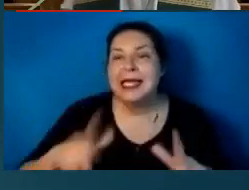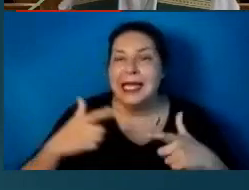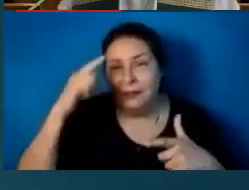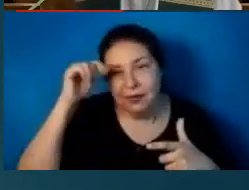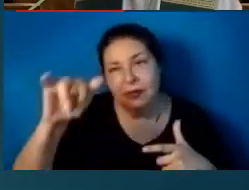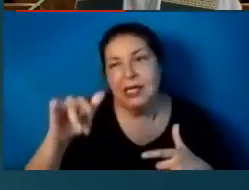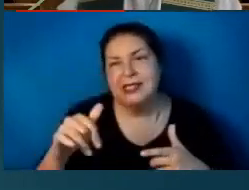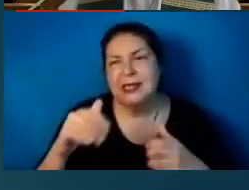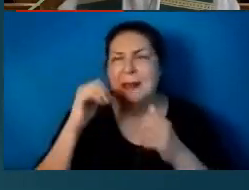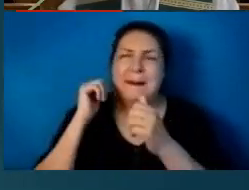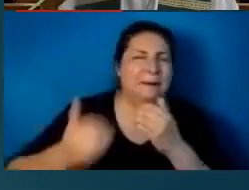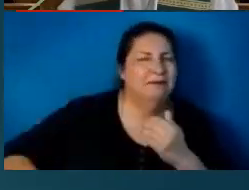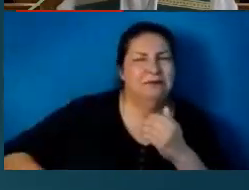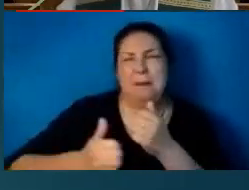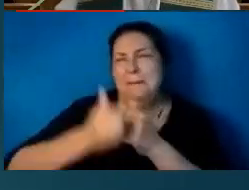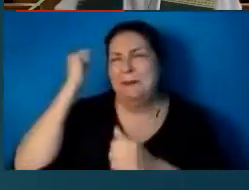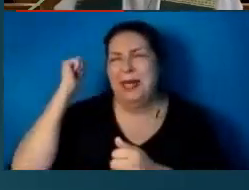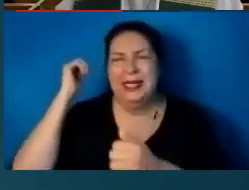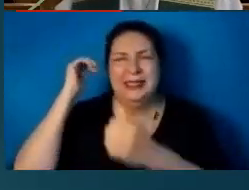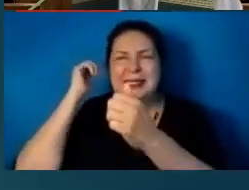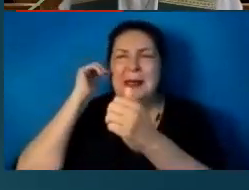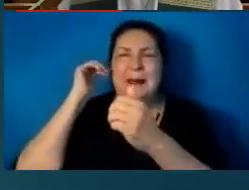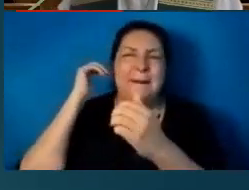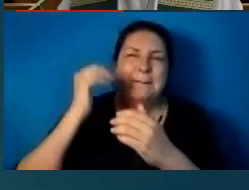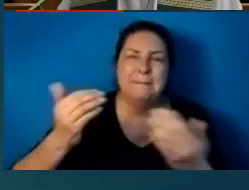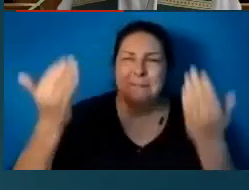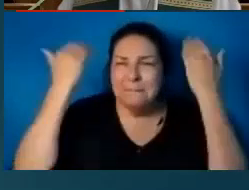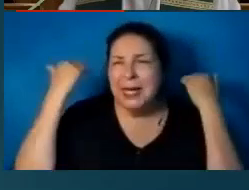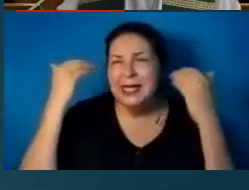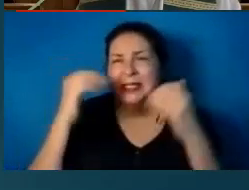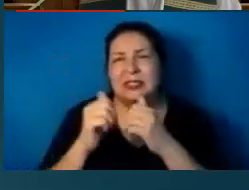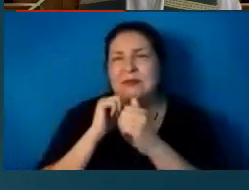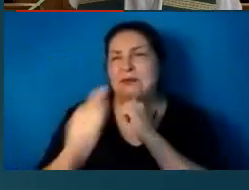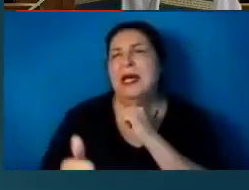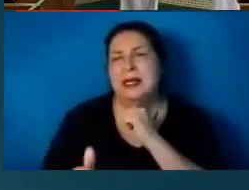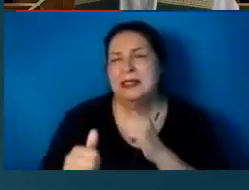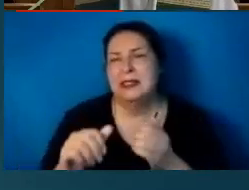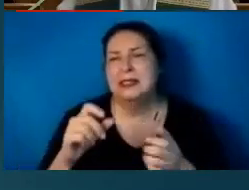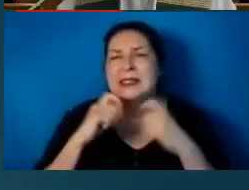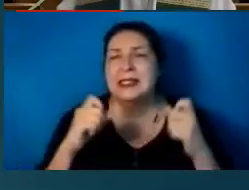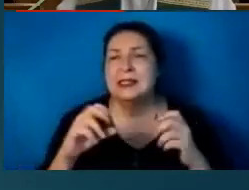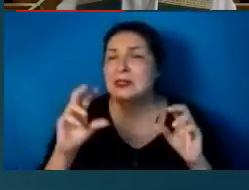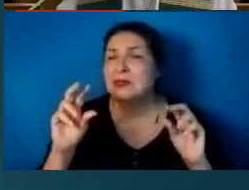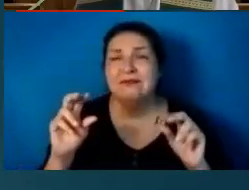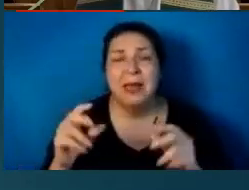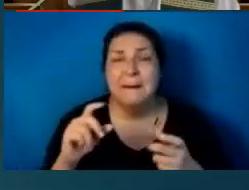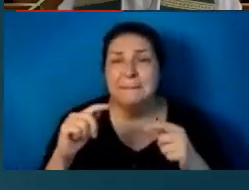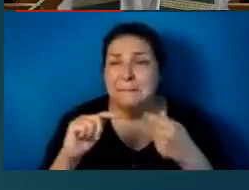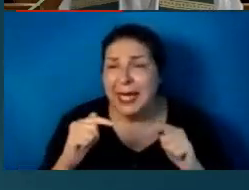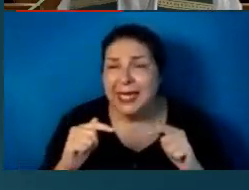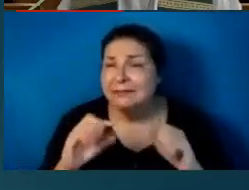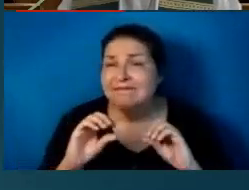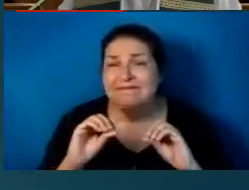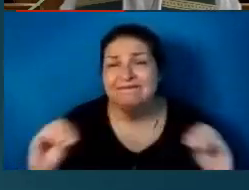beyond sin and all its effect. No more pain, no more sickness, no